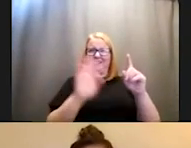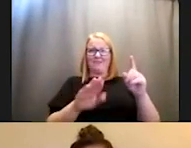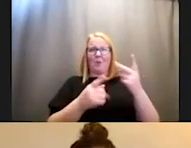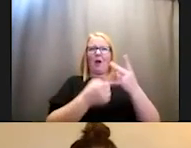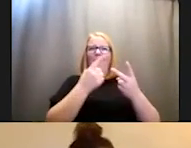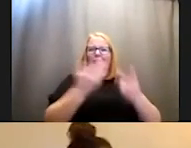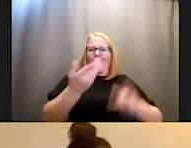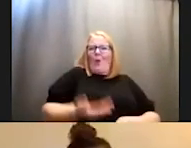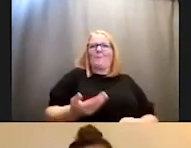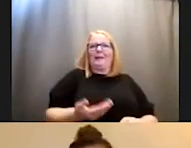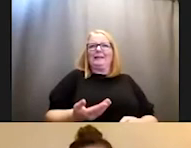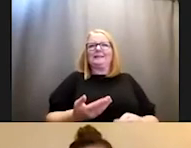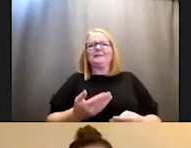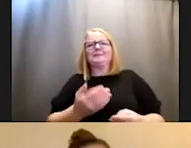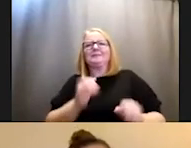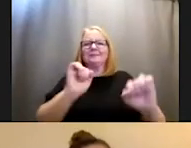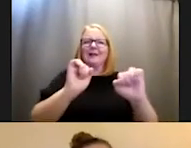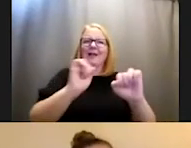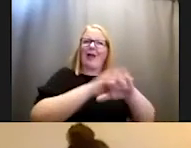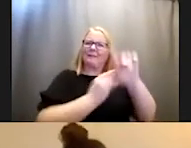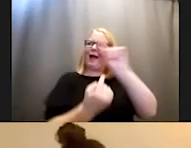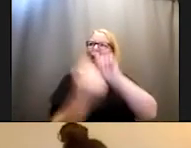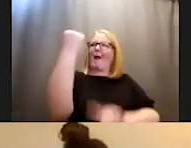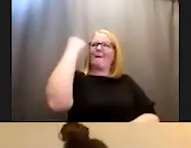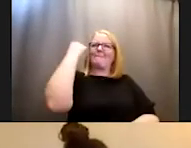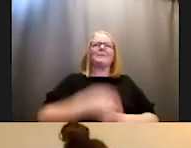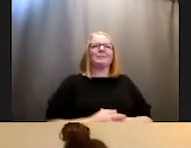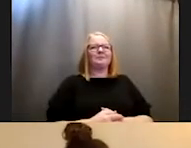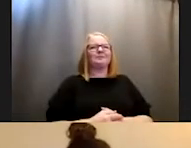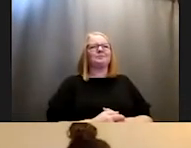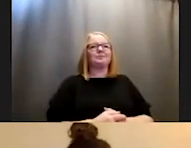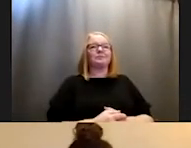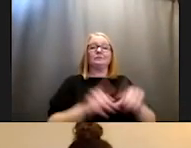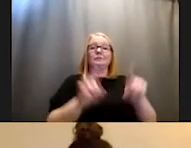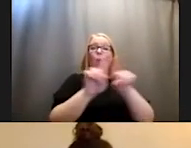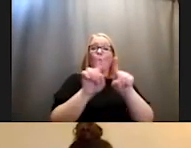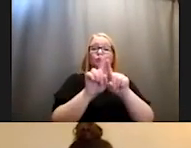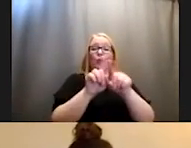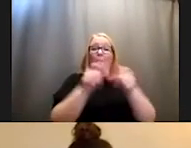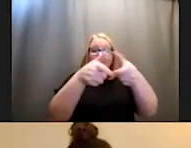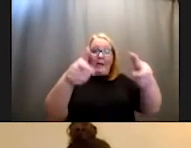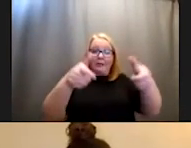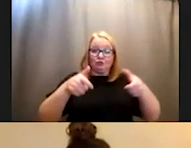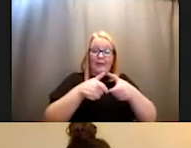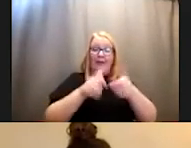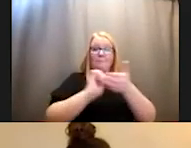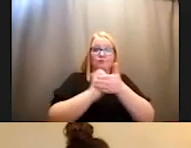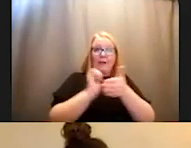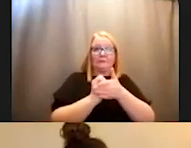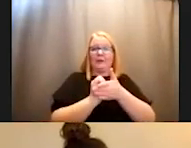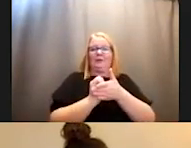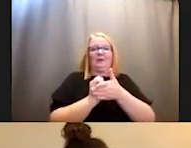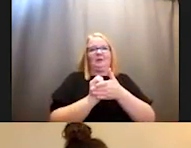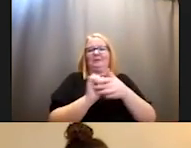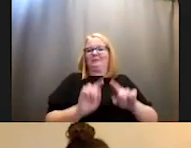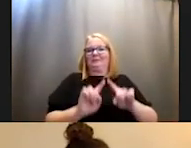who were promoting cosmetics at that time. Also, if we look at the branding and the packaging, it's quite different from what had